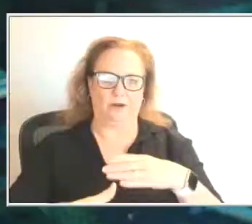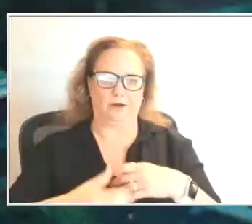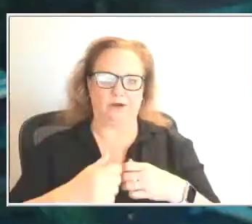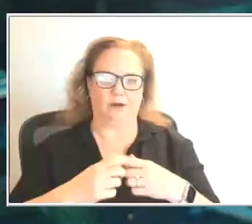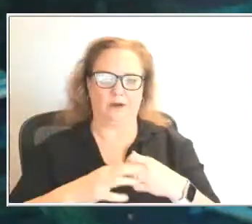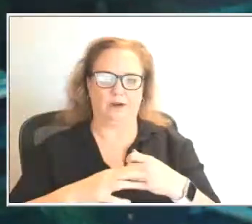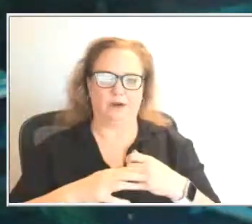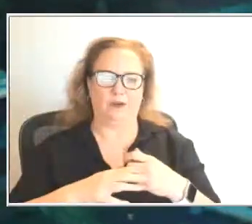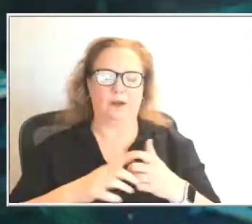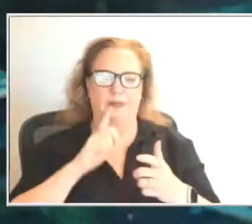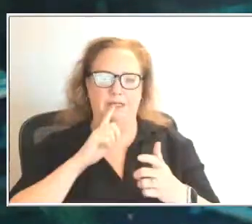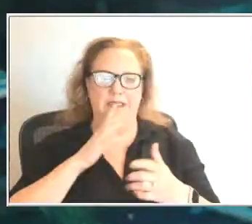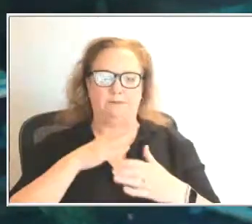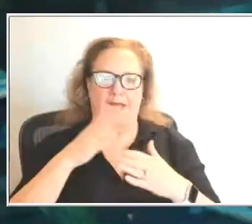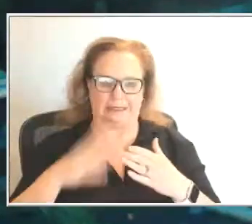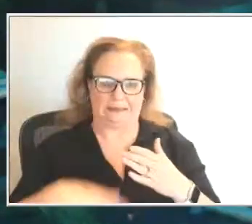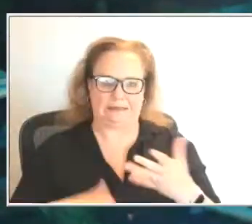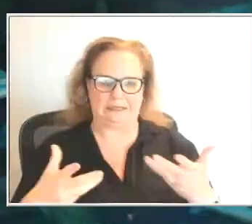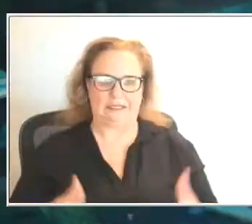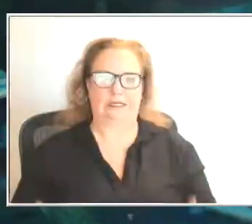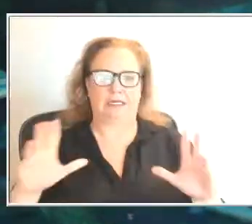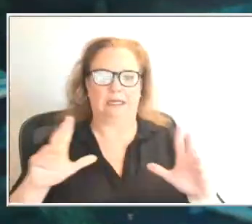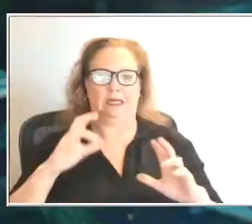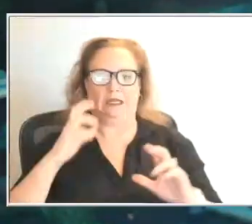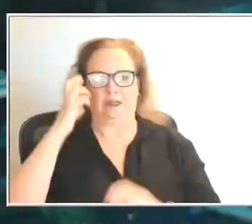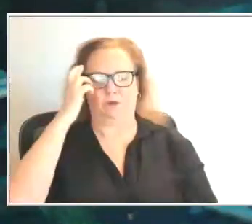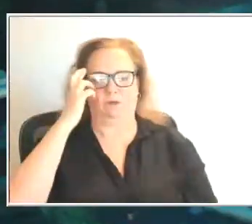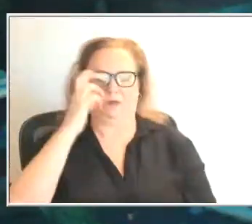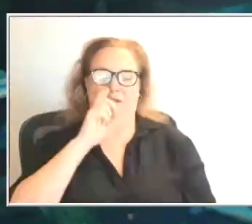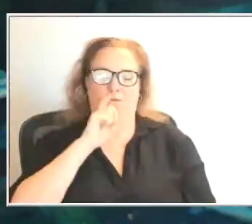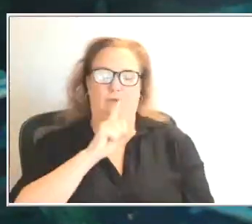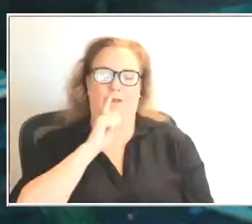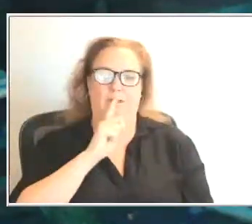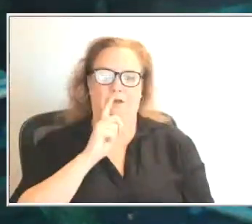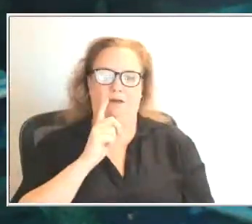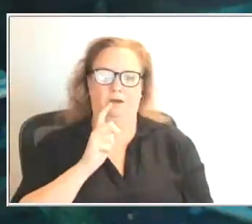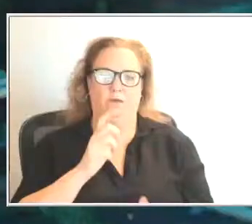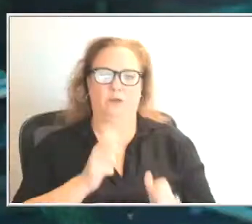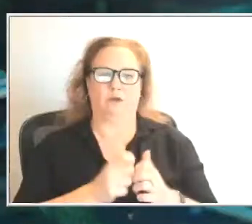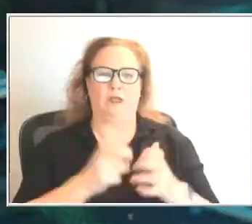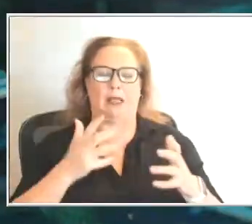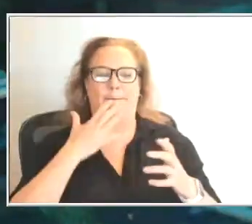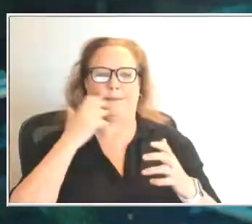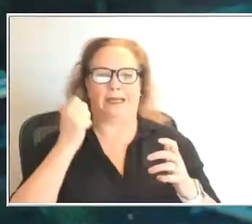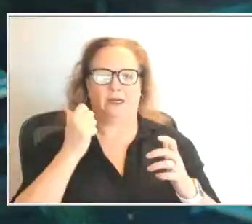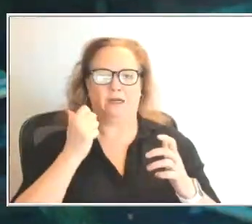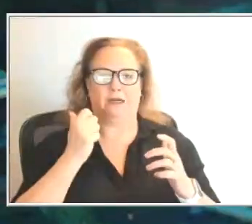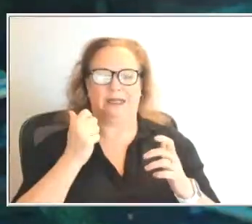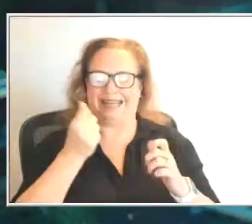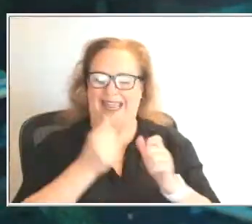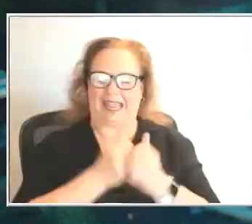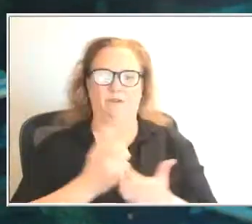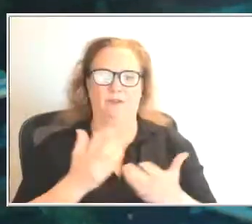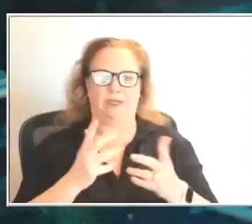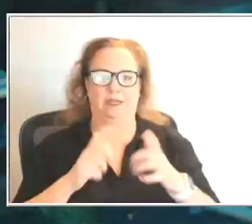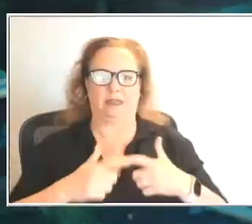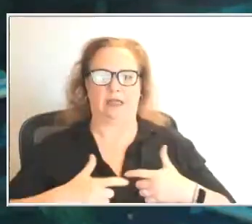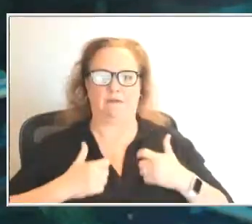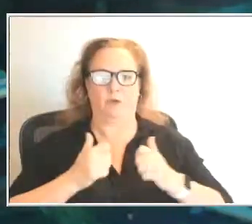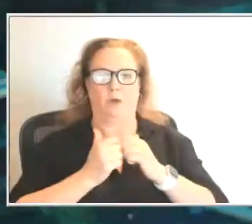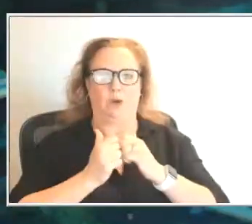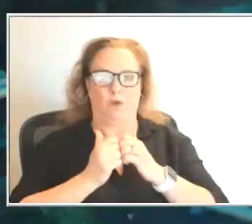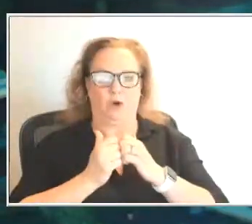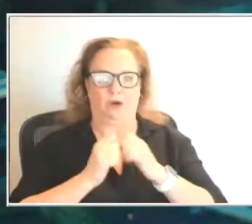by and large it's passed. And the reality is that we do much, much better, as we do in everything in life, when we work well